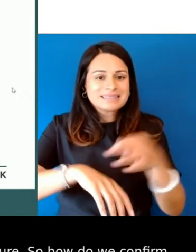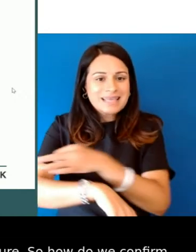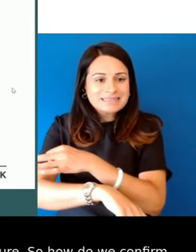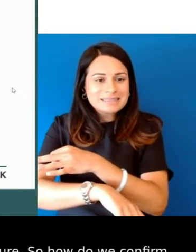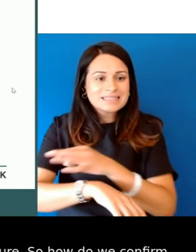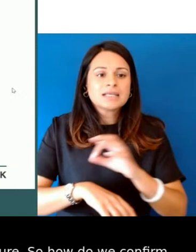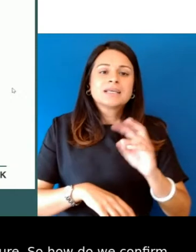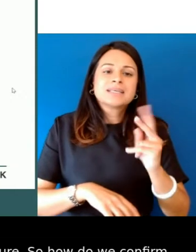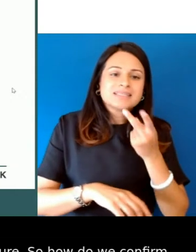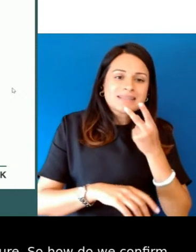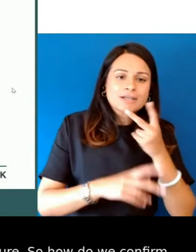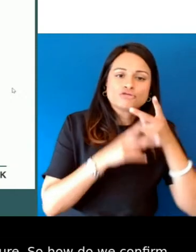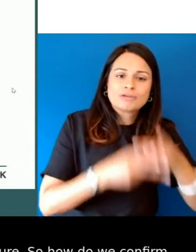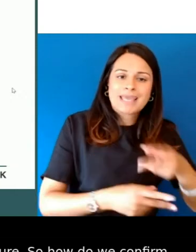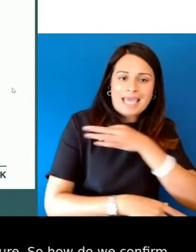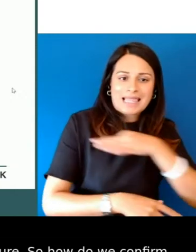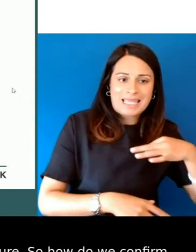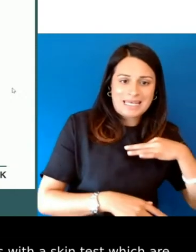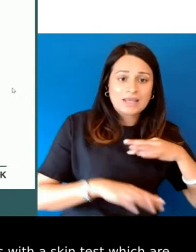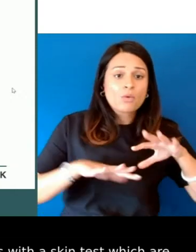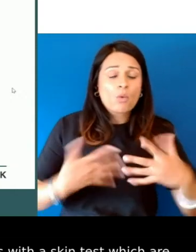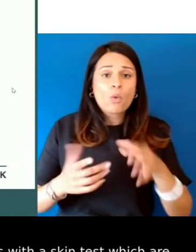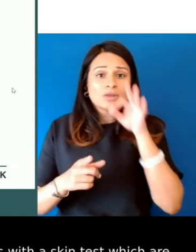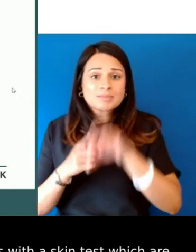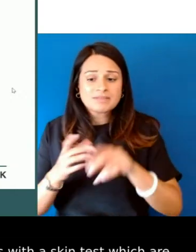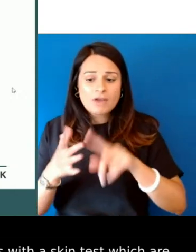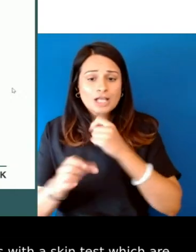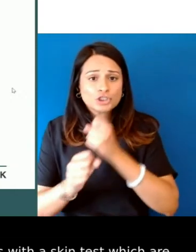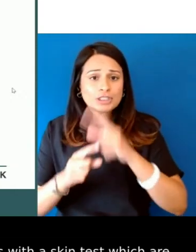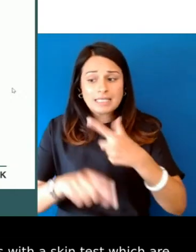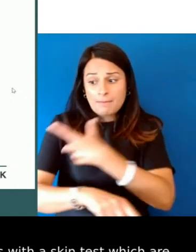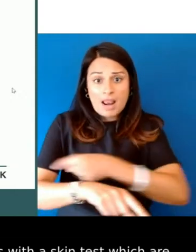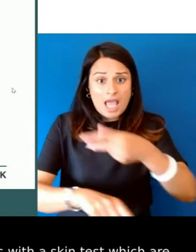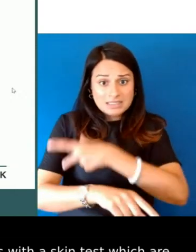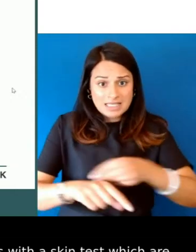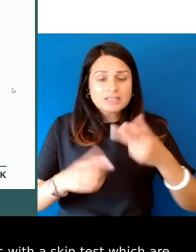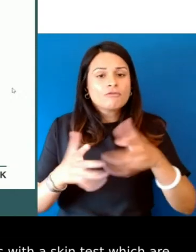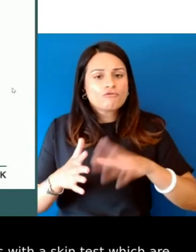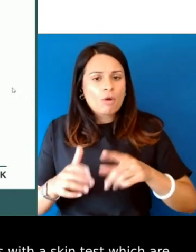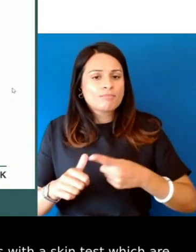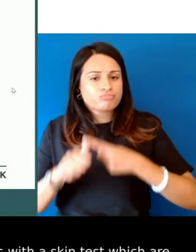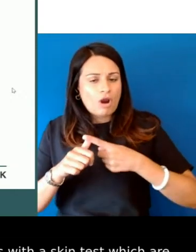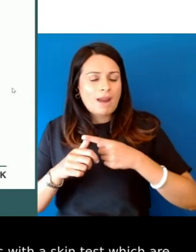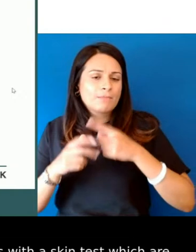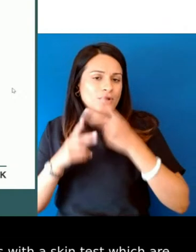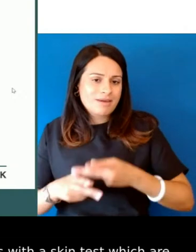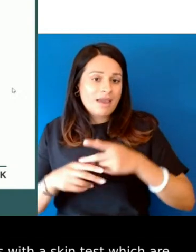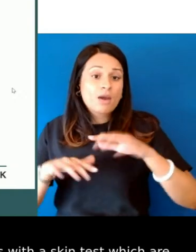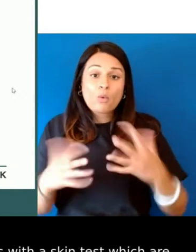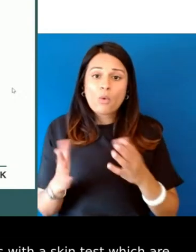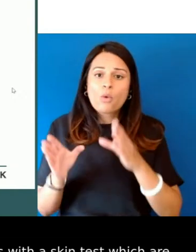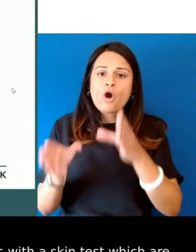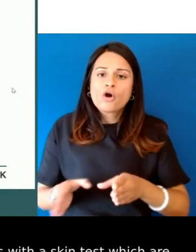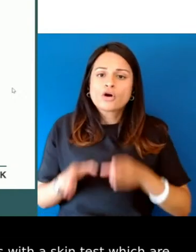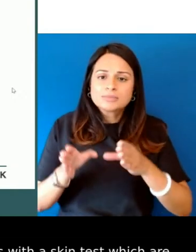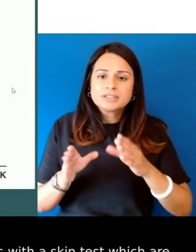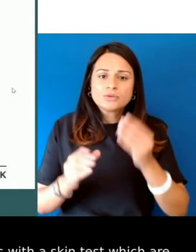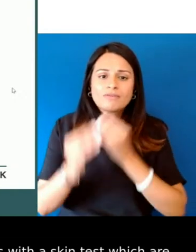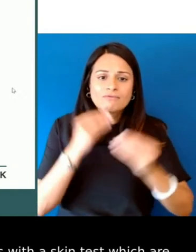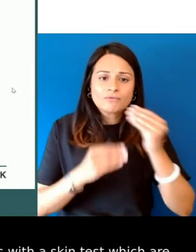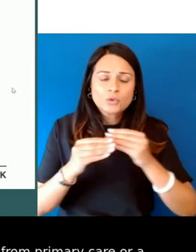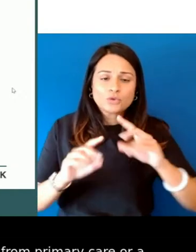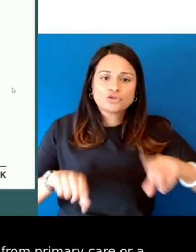clinics a specific ige blood test which we can do from primary care or a hospital food challenge which is for a few